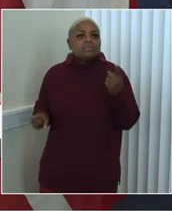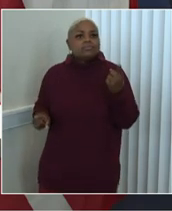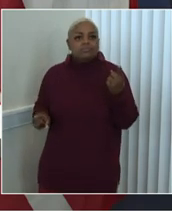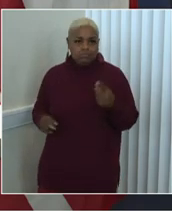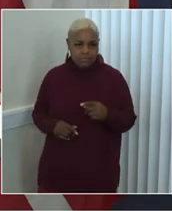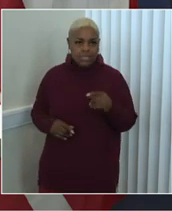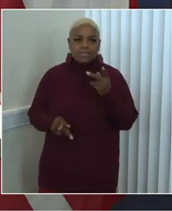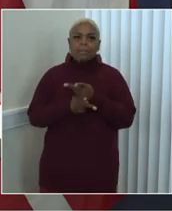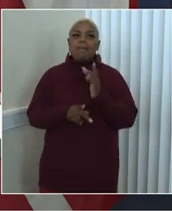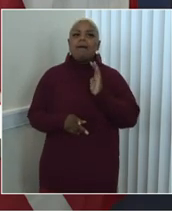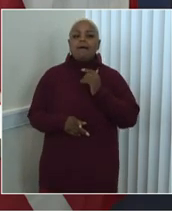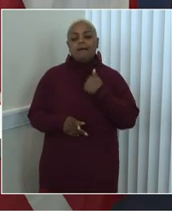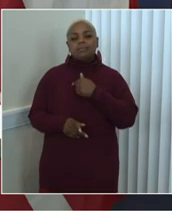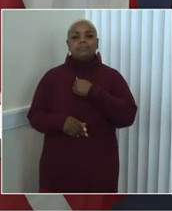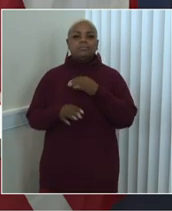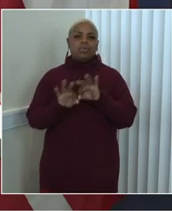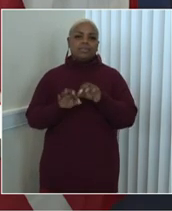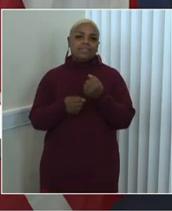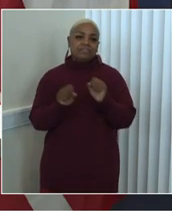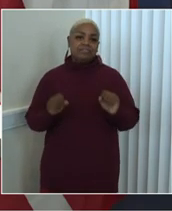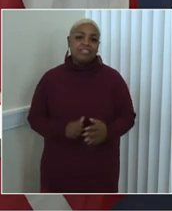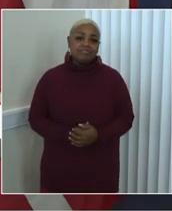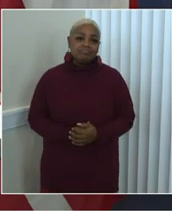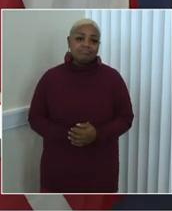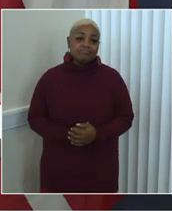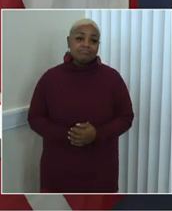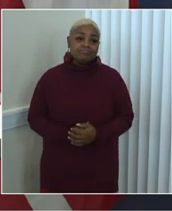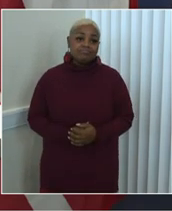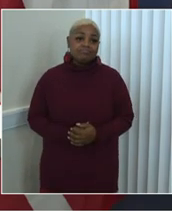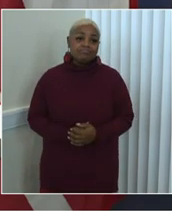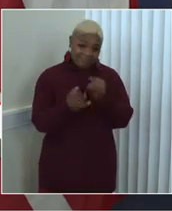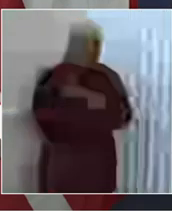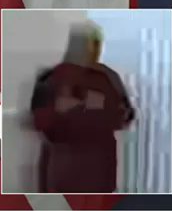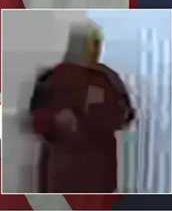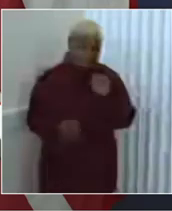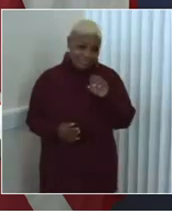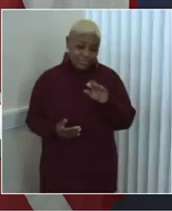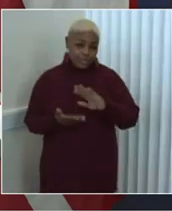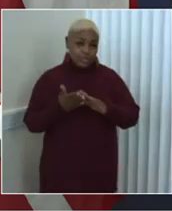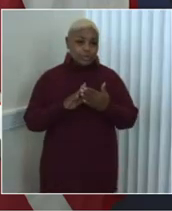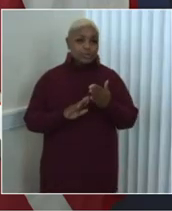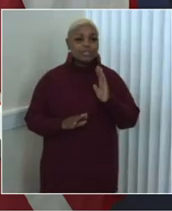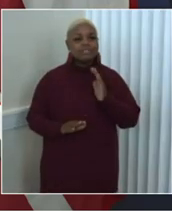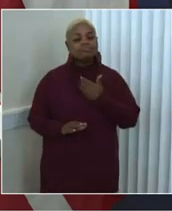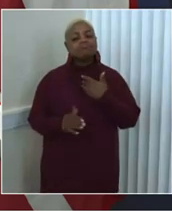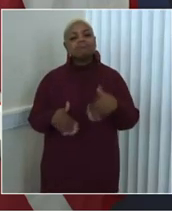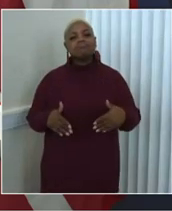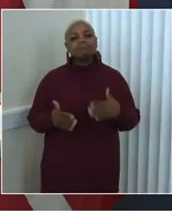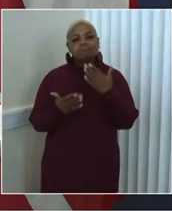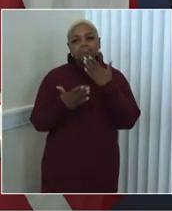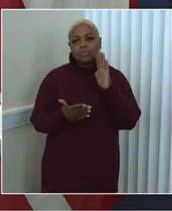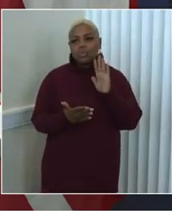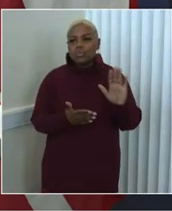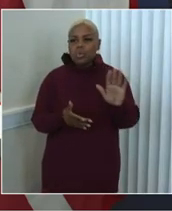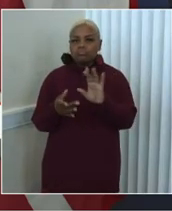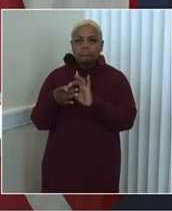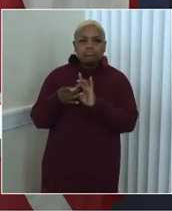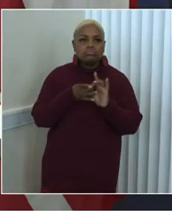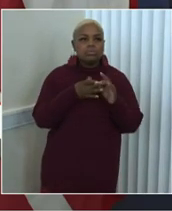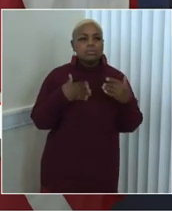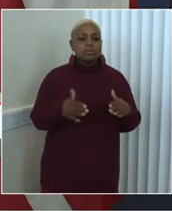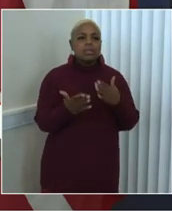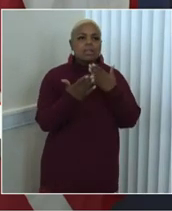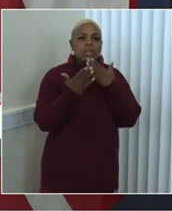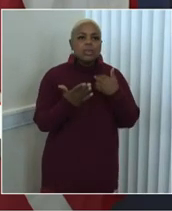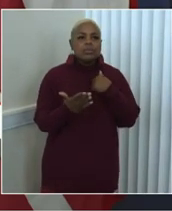And finally, I want to thank our community for their patience and coordination as we make the necessary changes in our city. Washington, D.C.